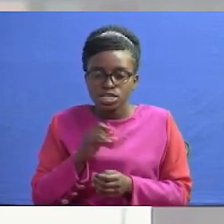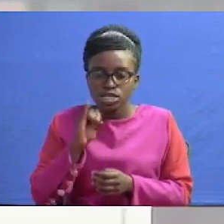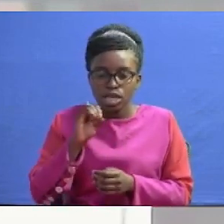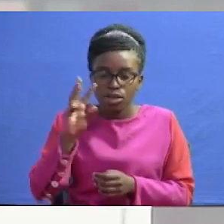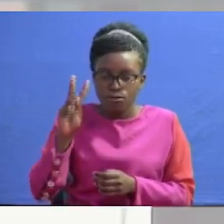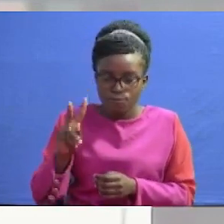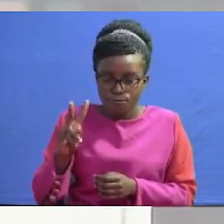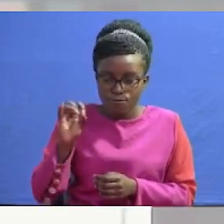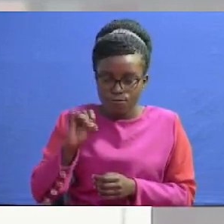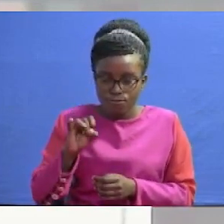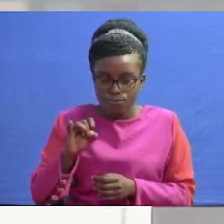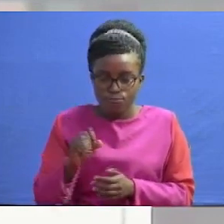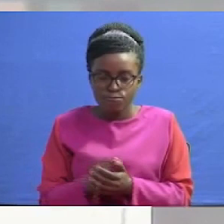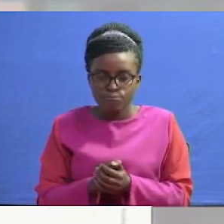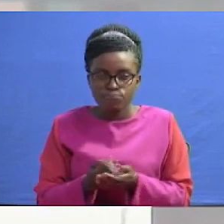and Cynthia Ochieng.